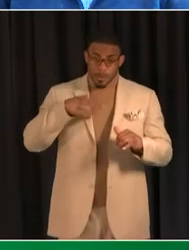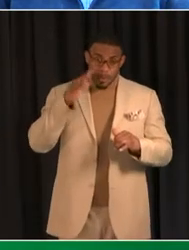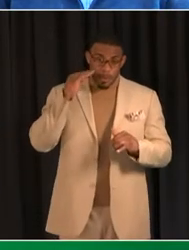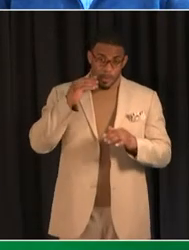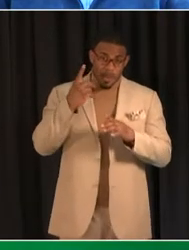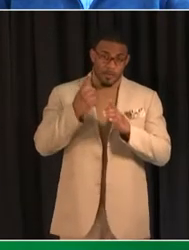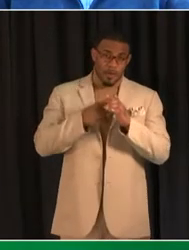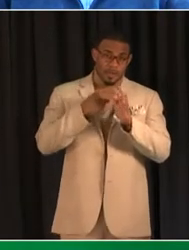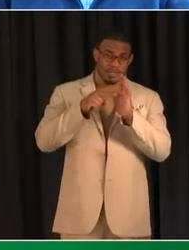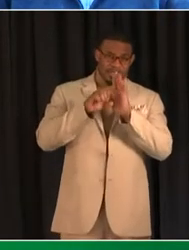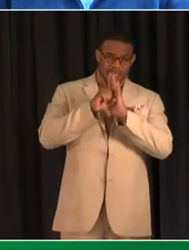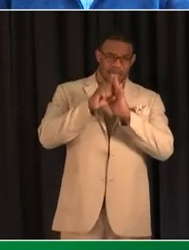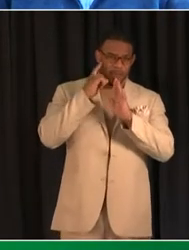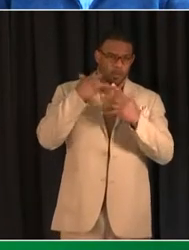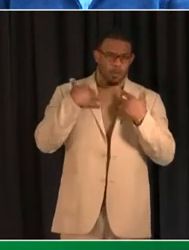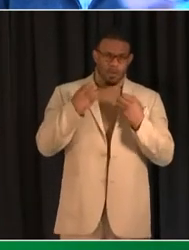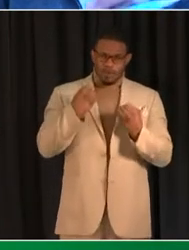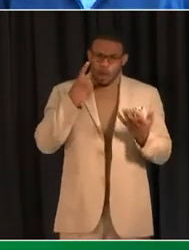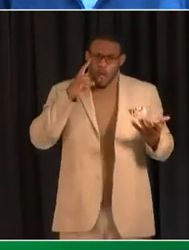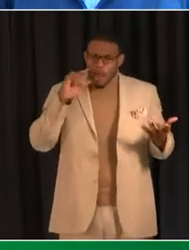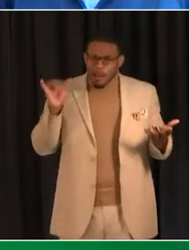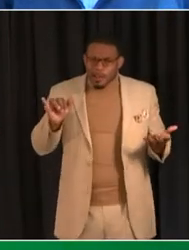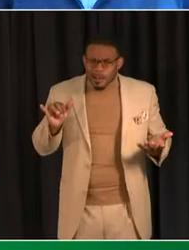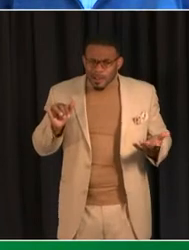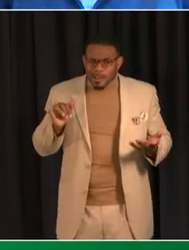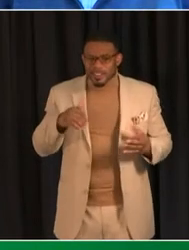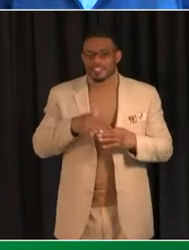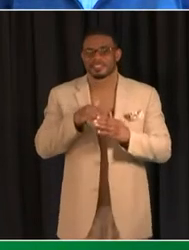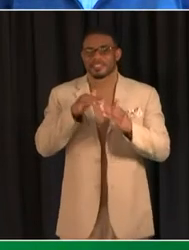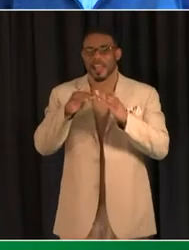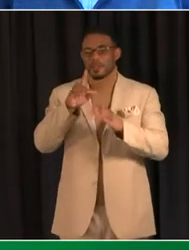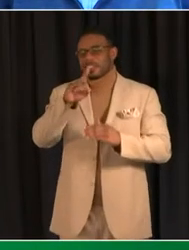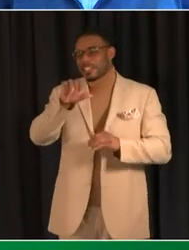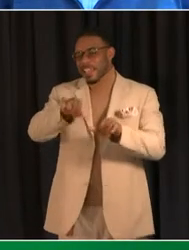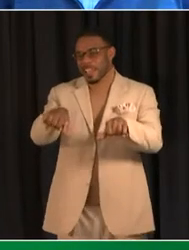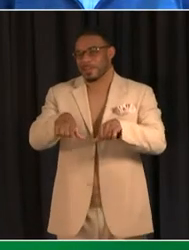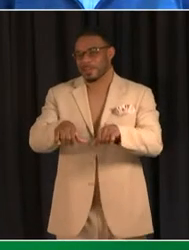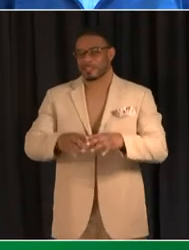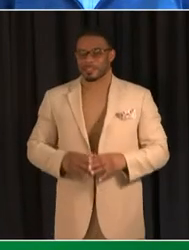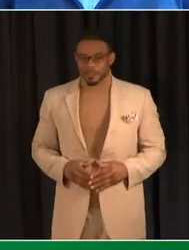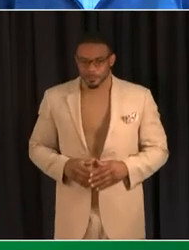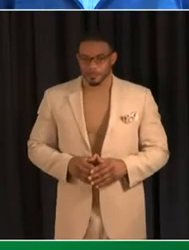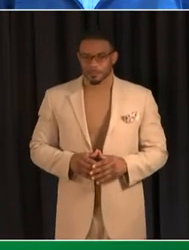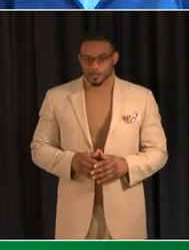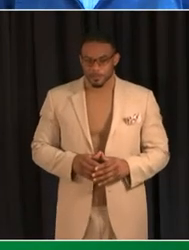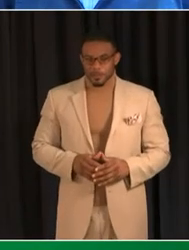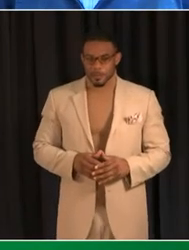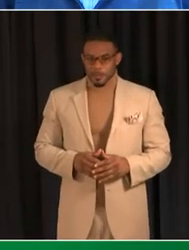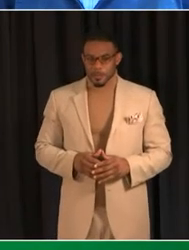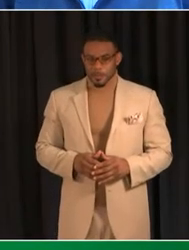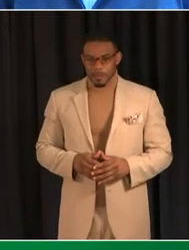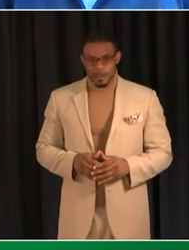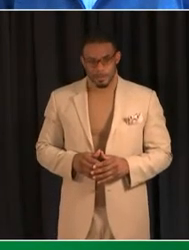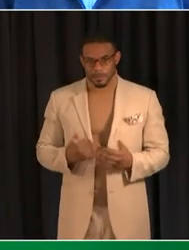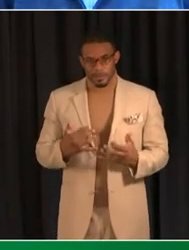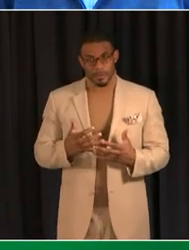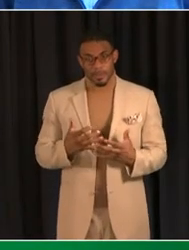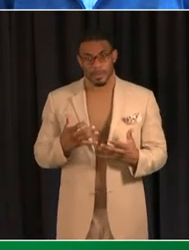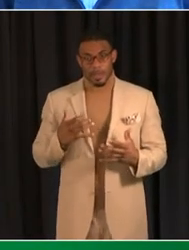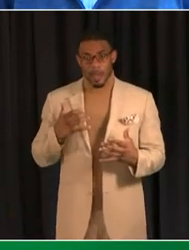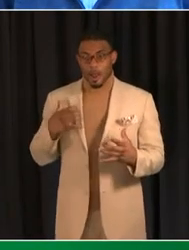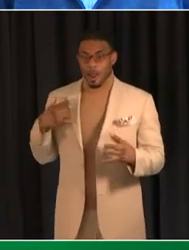experiencing the first signs of recovery in the downtown DC area, but still a lot left to